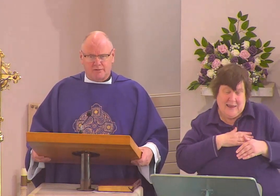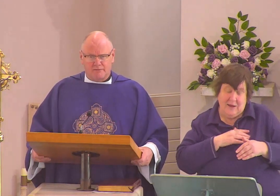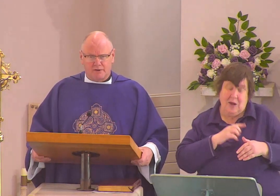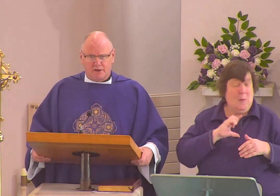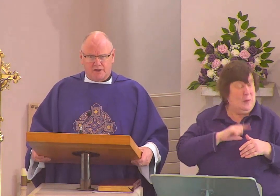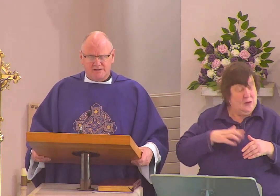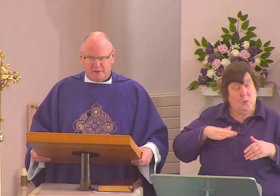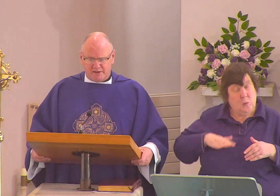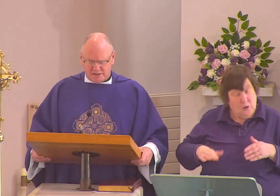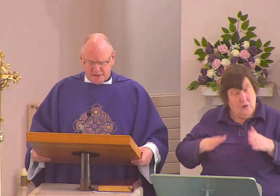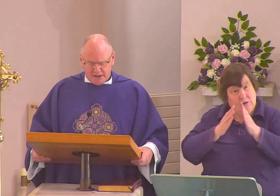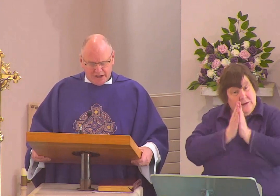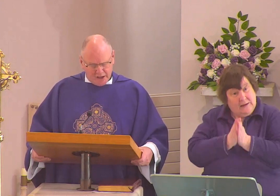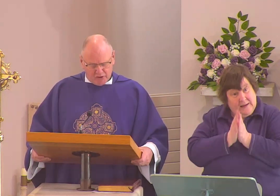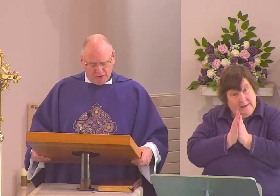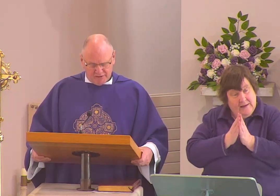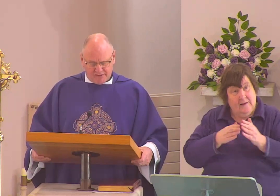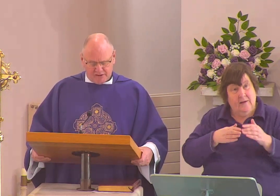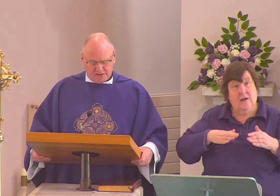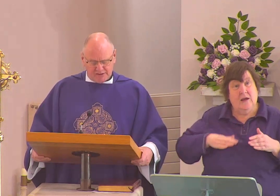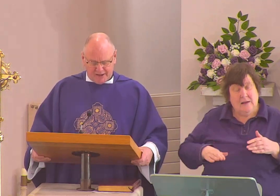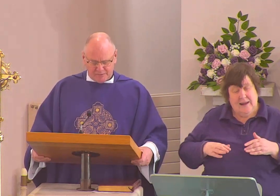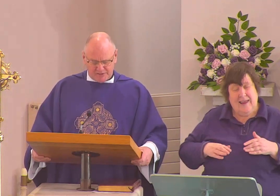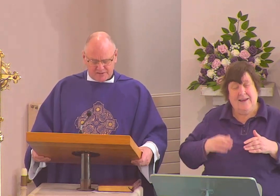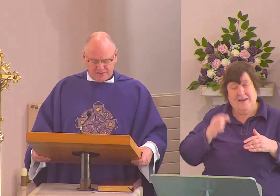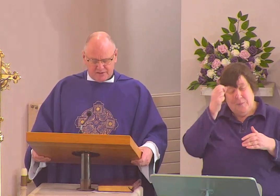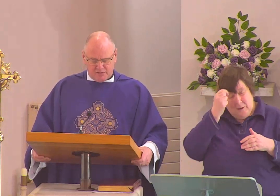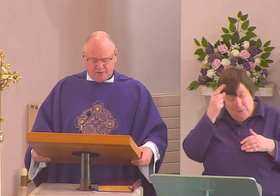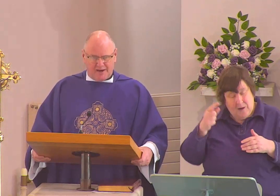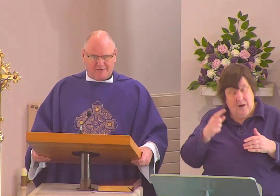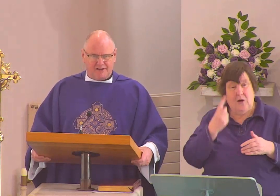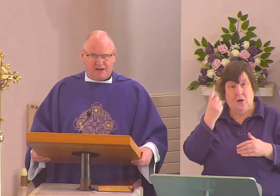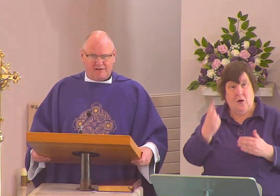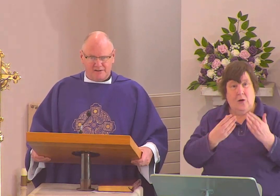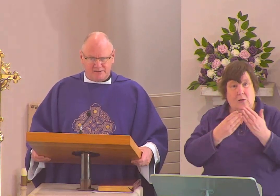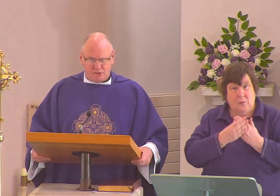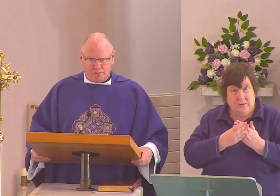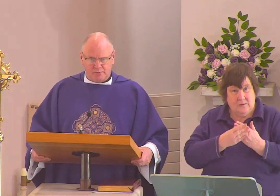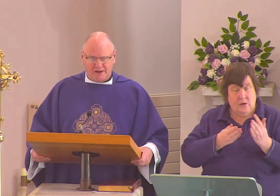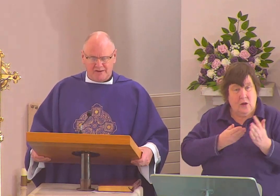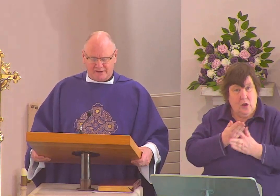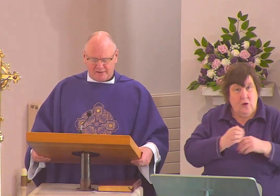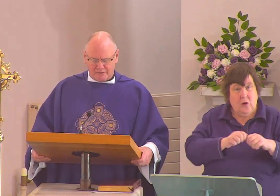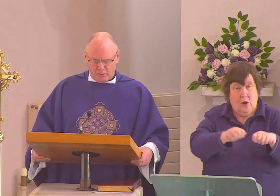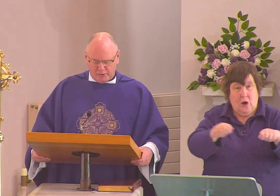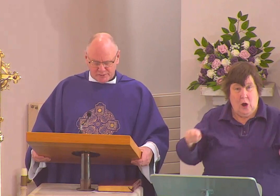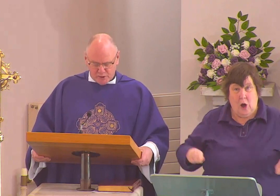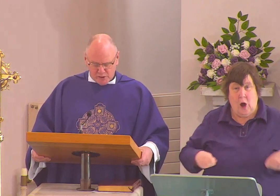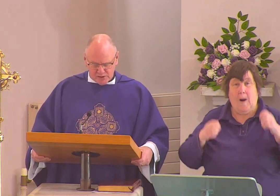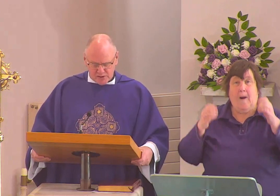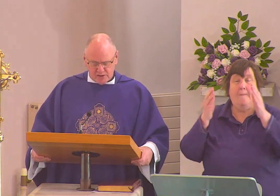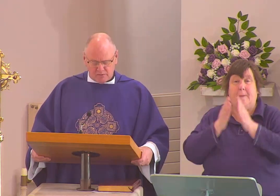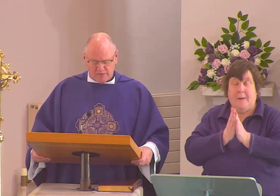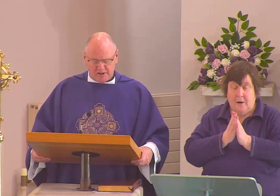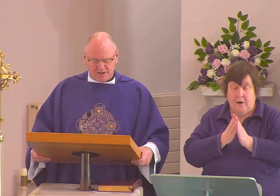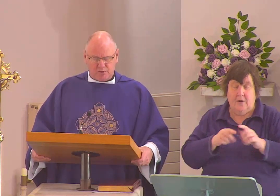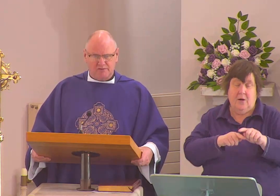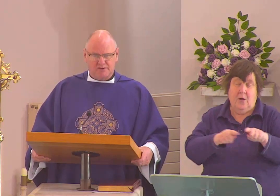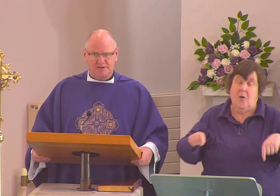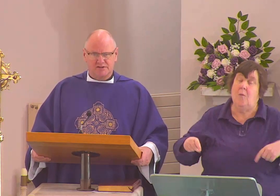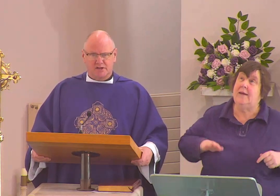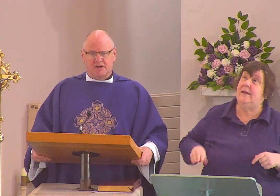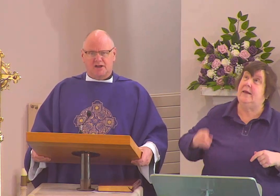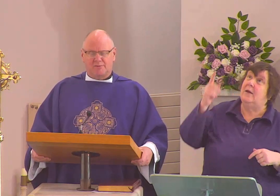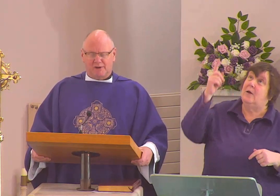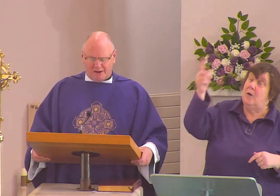prayer, especially in our difficult times. We have to have his hope, we have to have the Holy Spirit within each one of